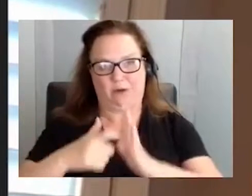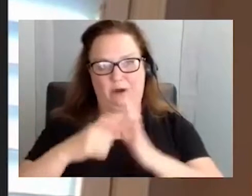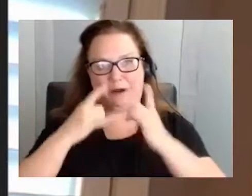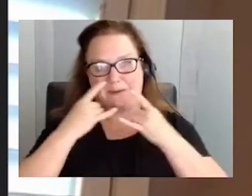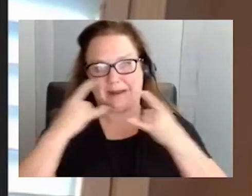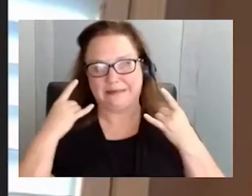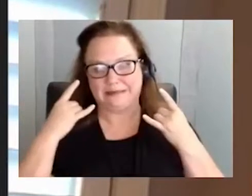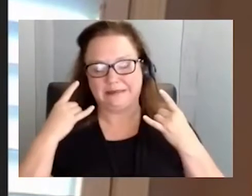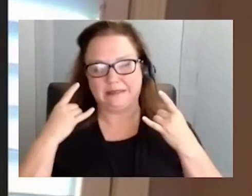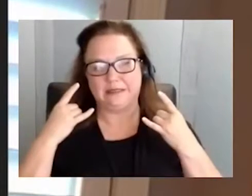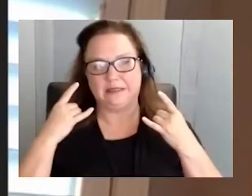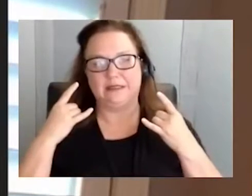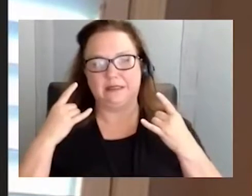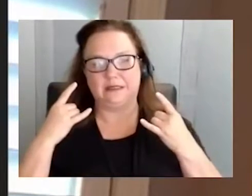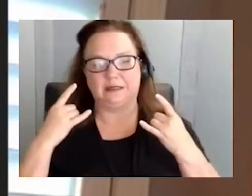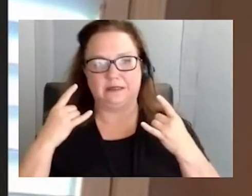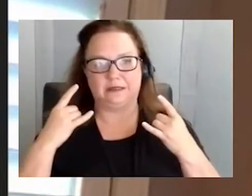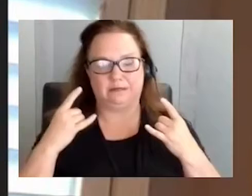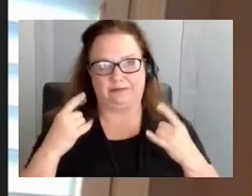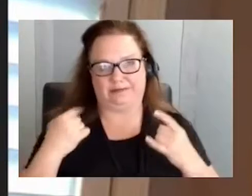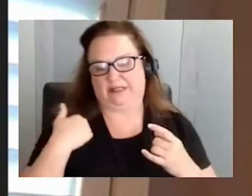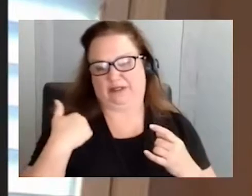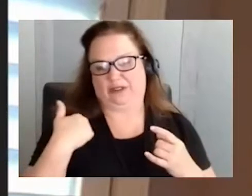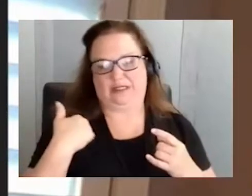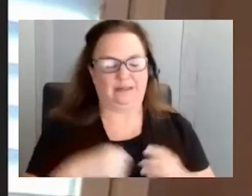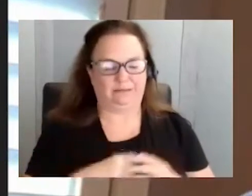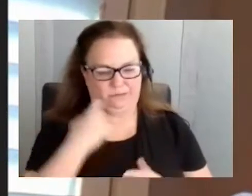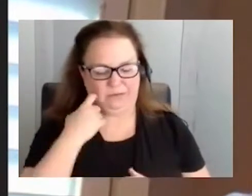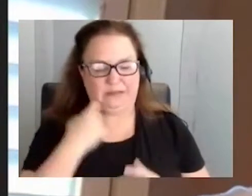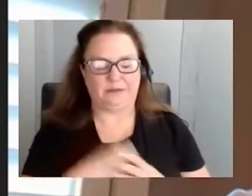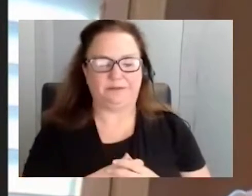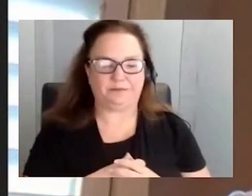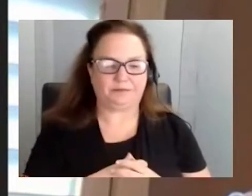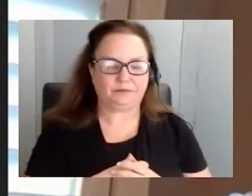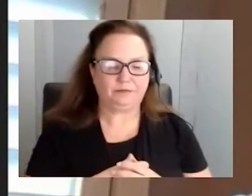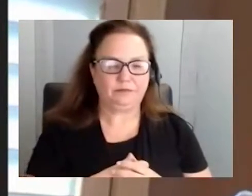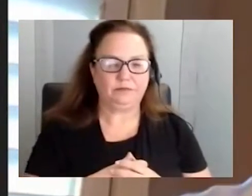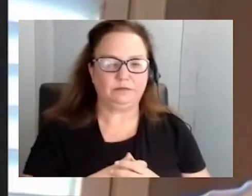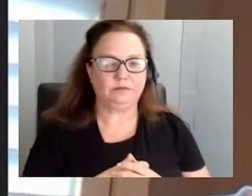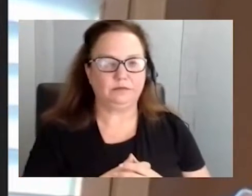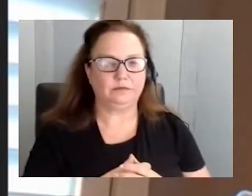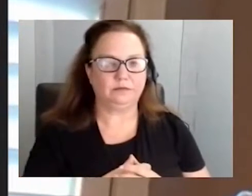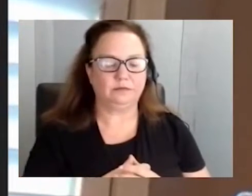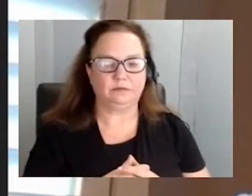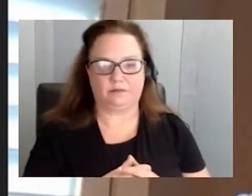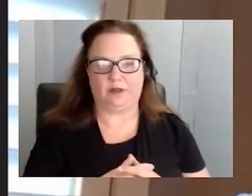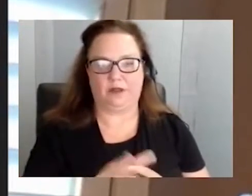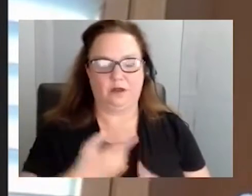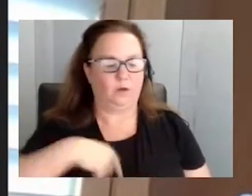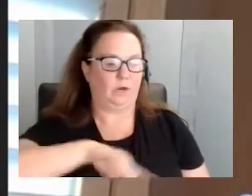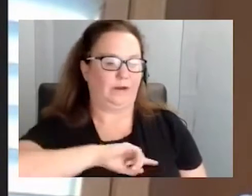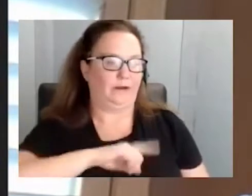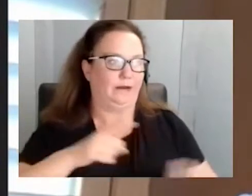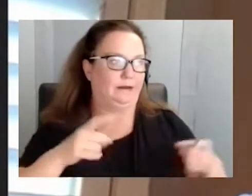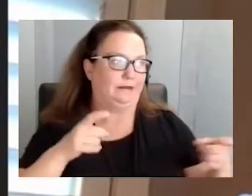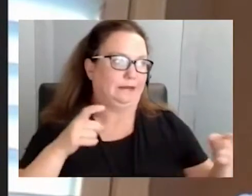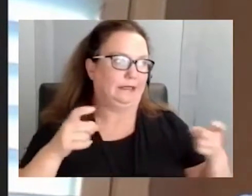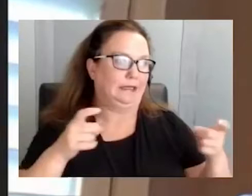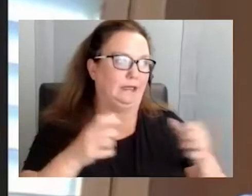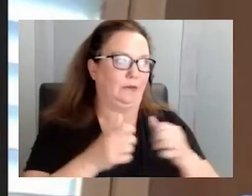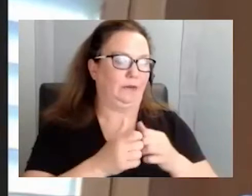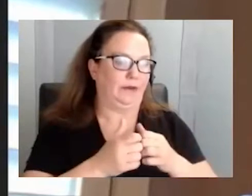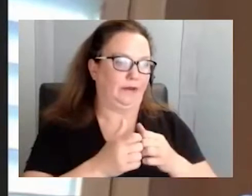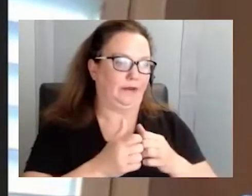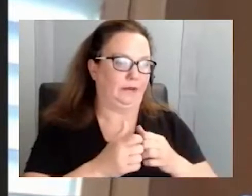mandatory until this last homestand, basically. So whereas we were dealing with, they'd maybe wear it in and get